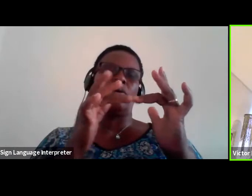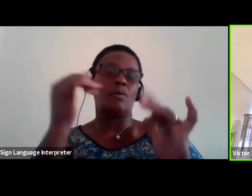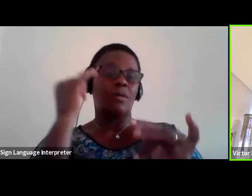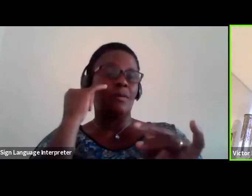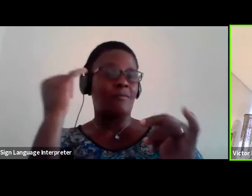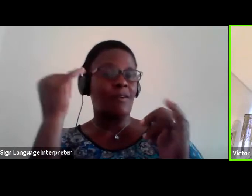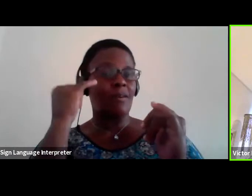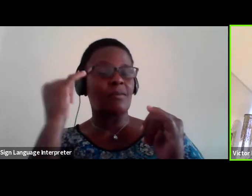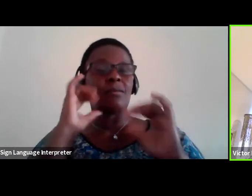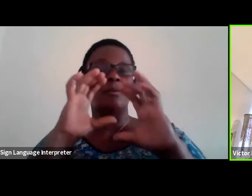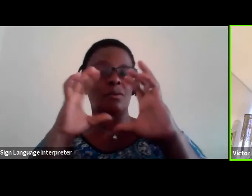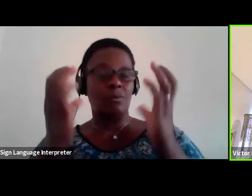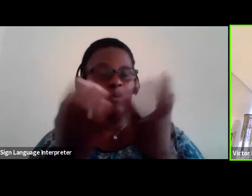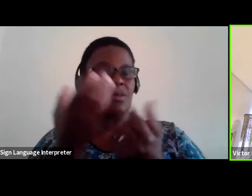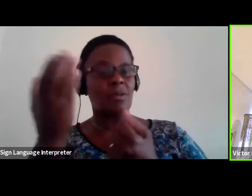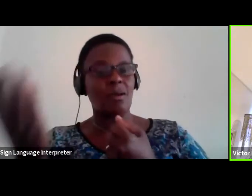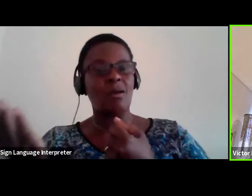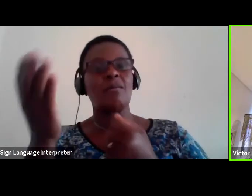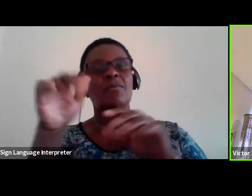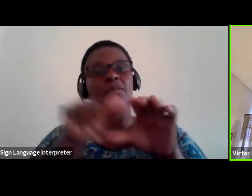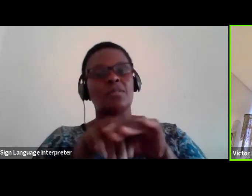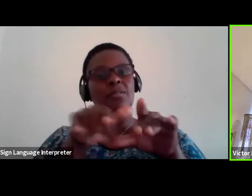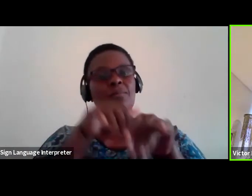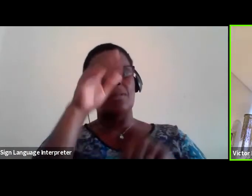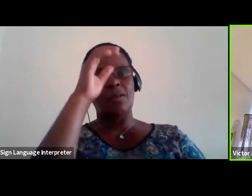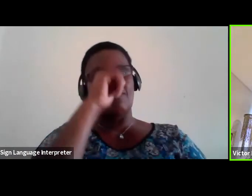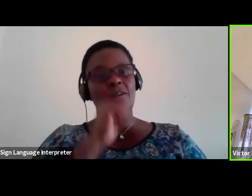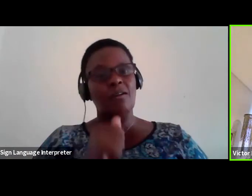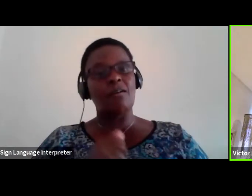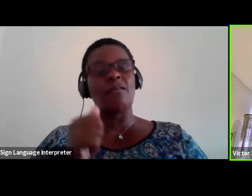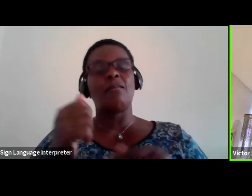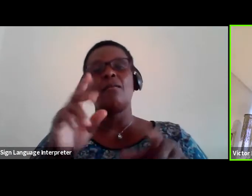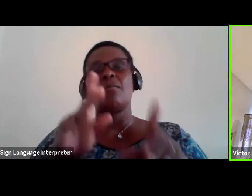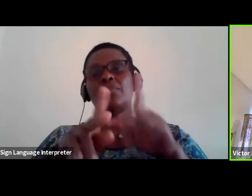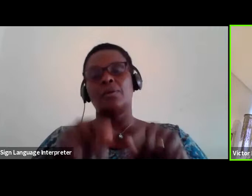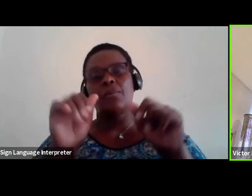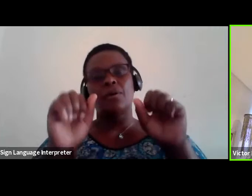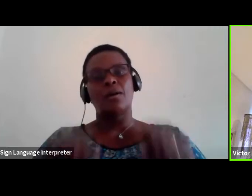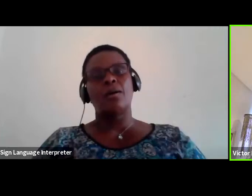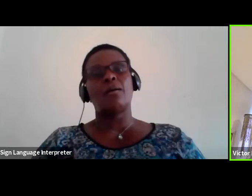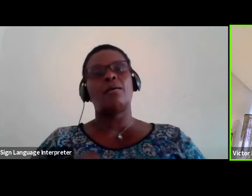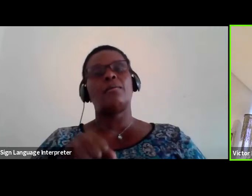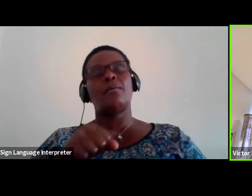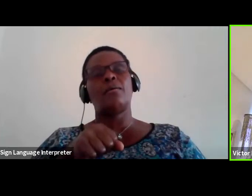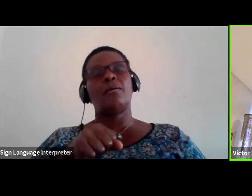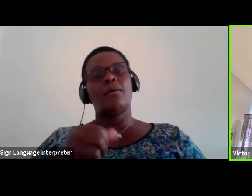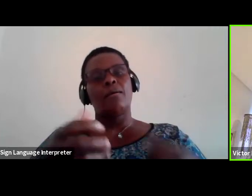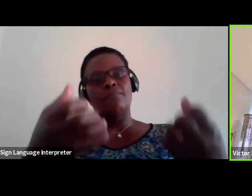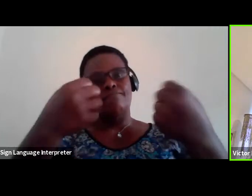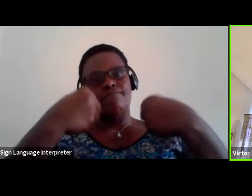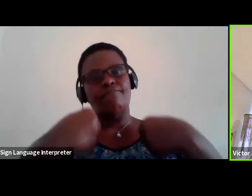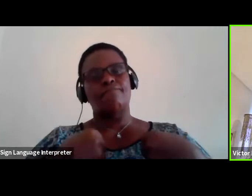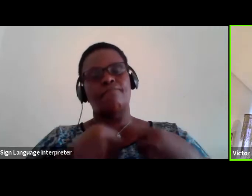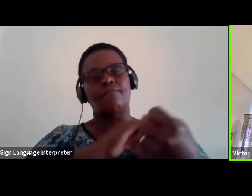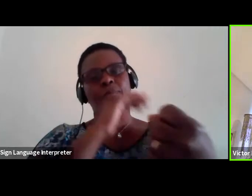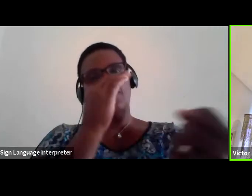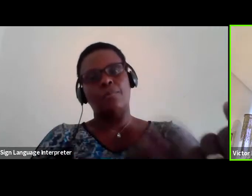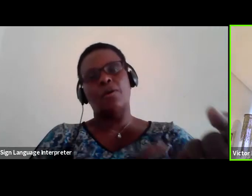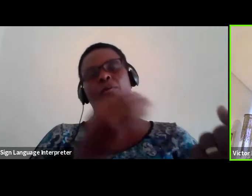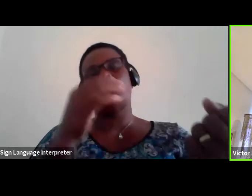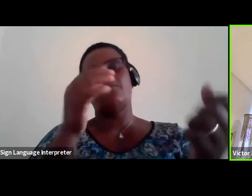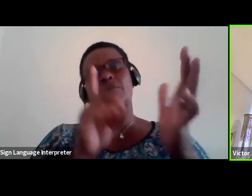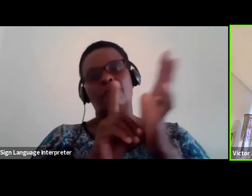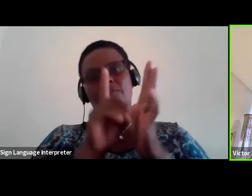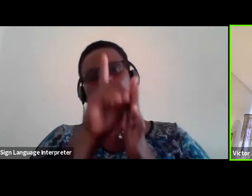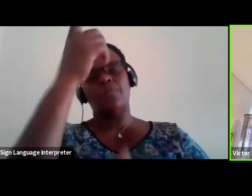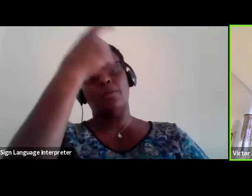continent, so that people can actually harness the power of ICTs for their own individual development, and more